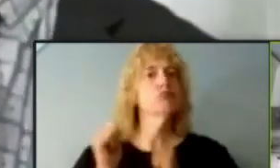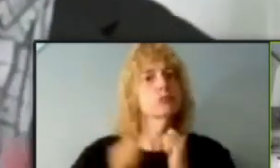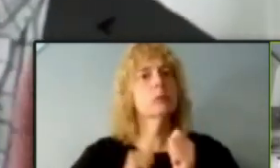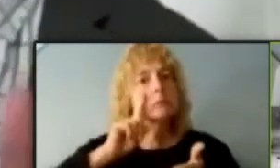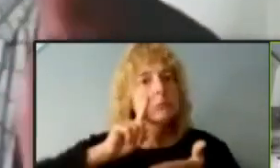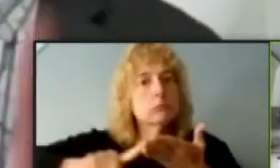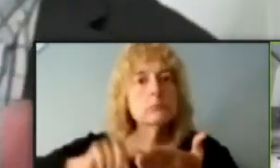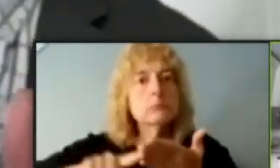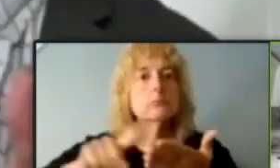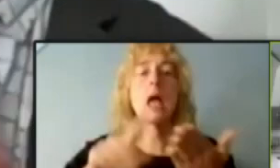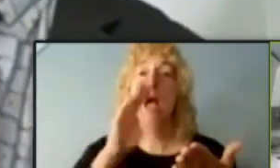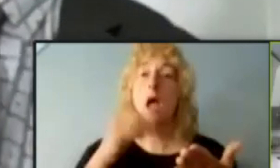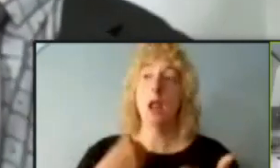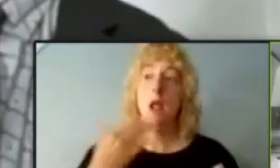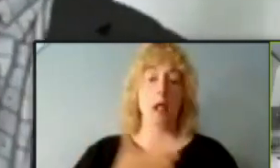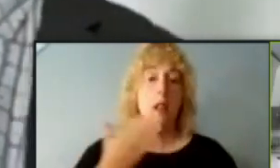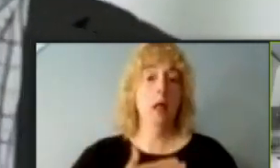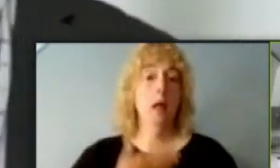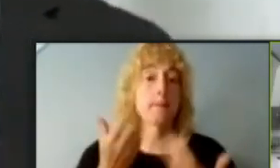studies that have been discussed